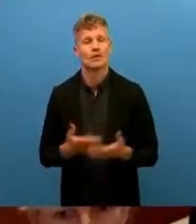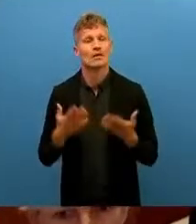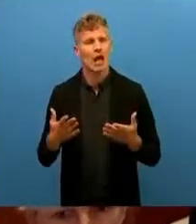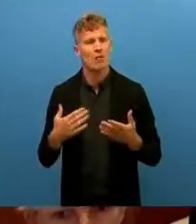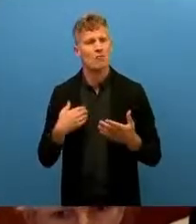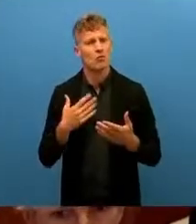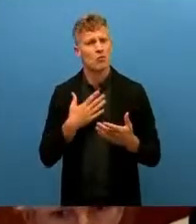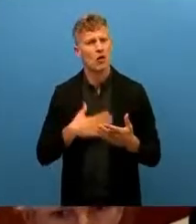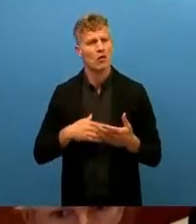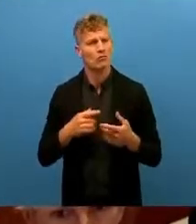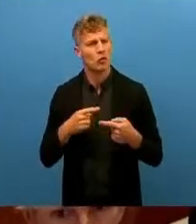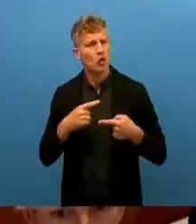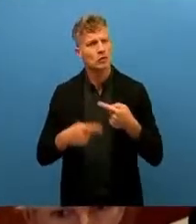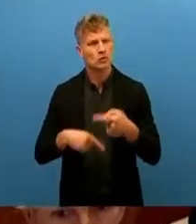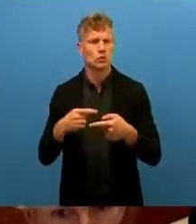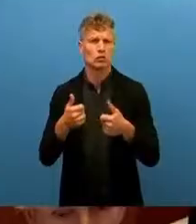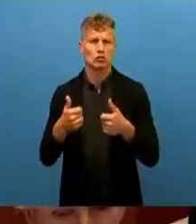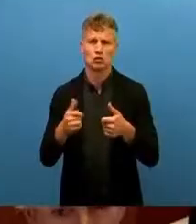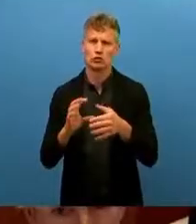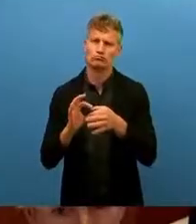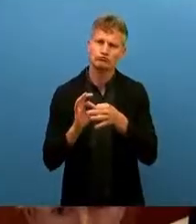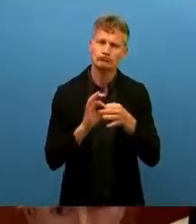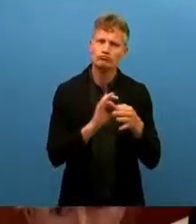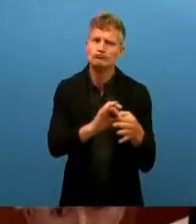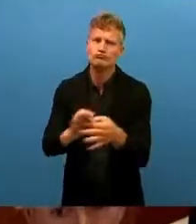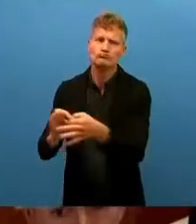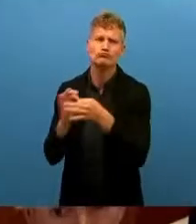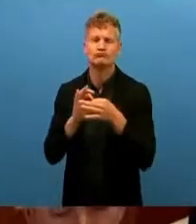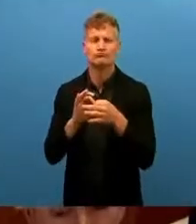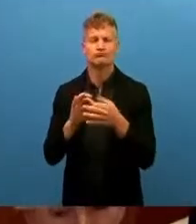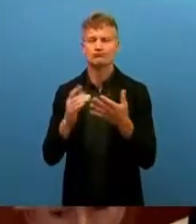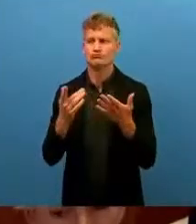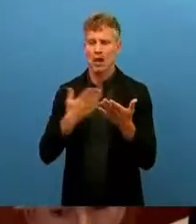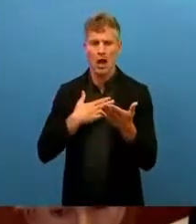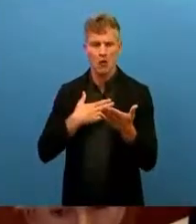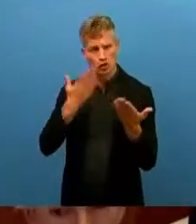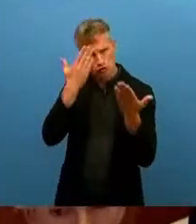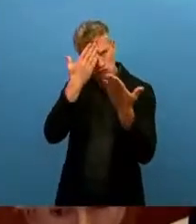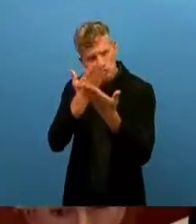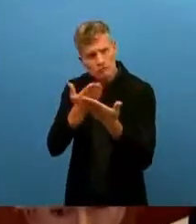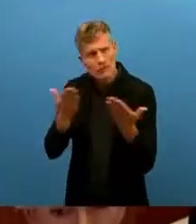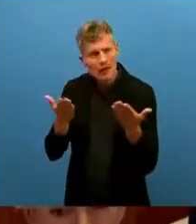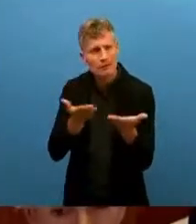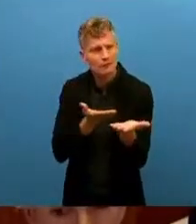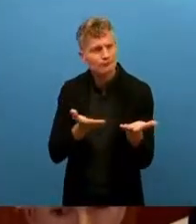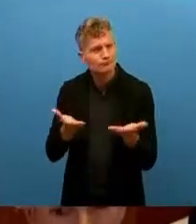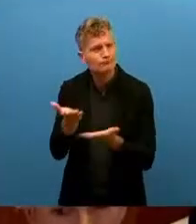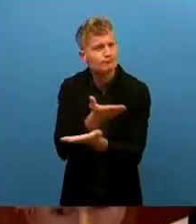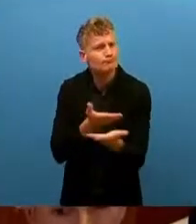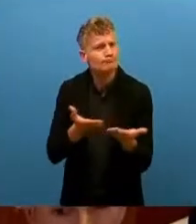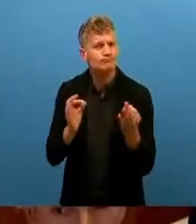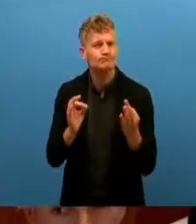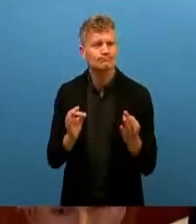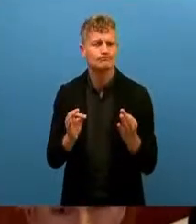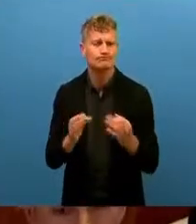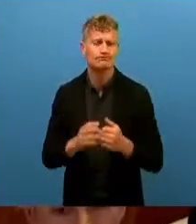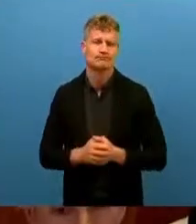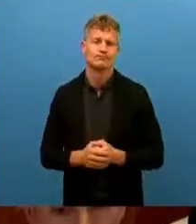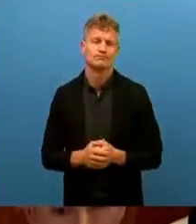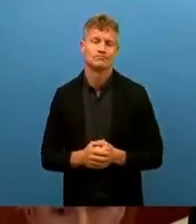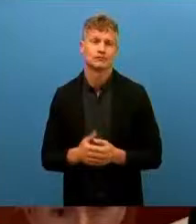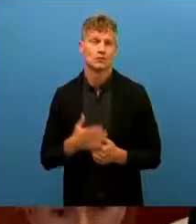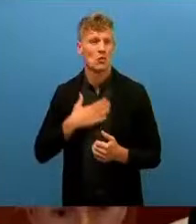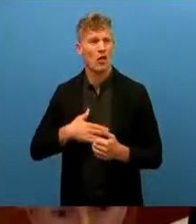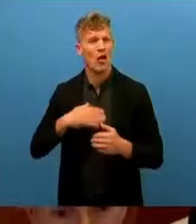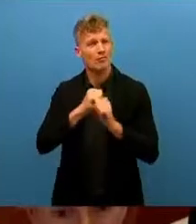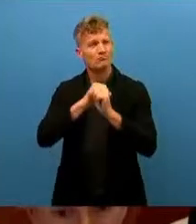and mutual respect that has defined our work thus far. It's about co-creating a future where Indigenous peoples'